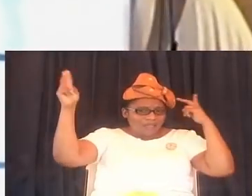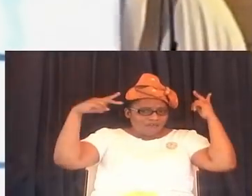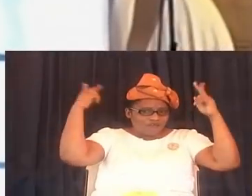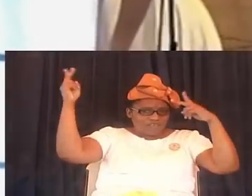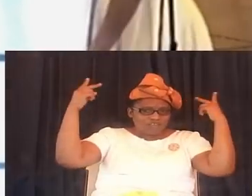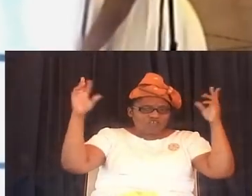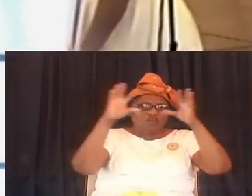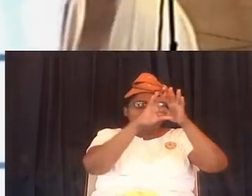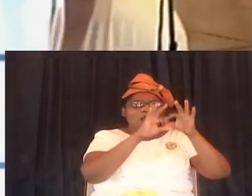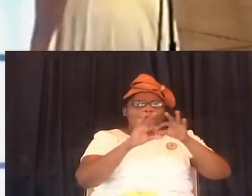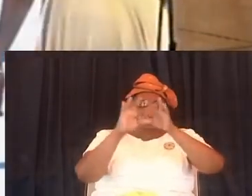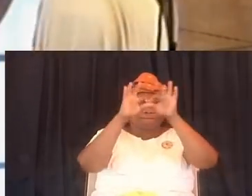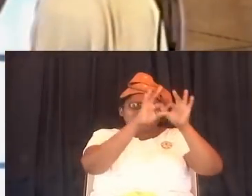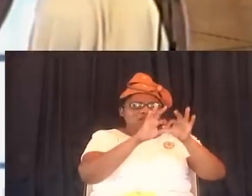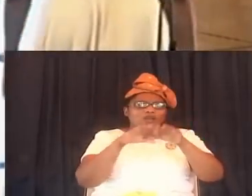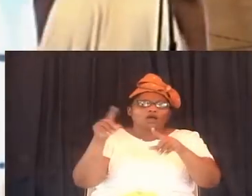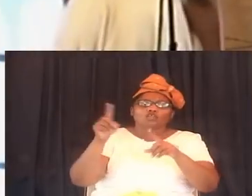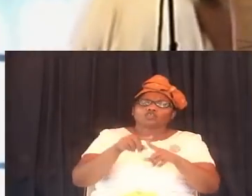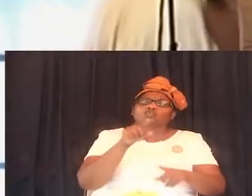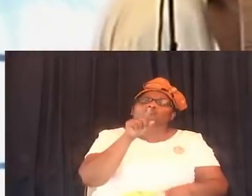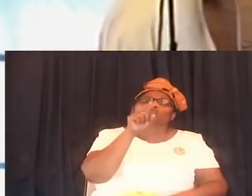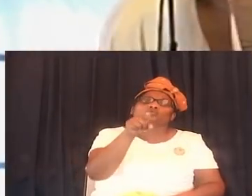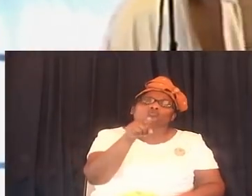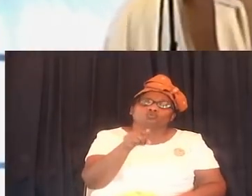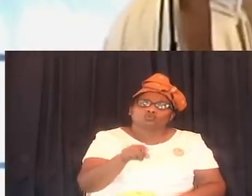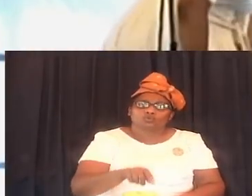You want a seat? You can be seated.